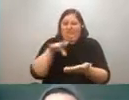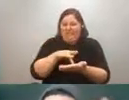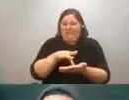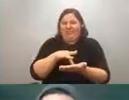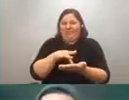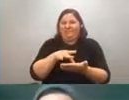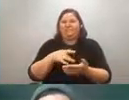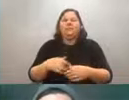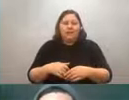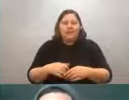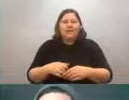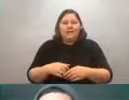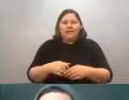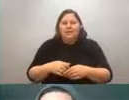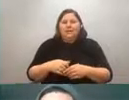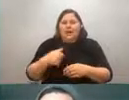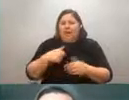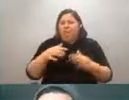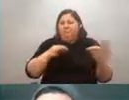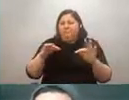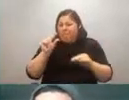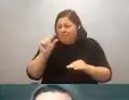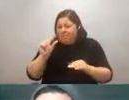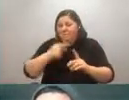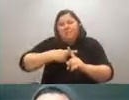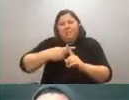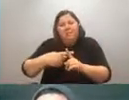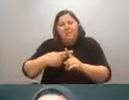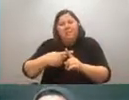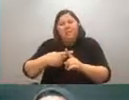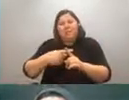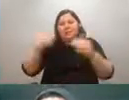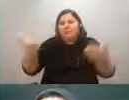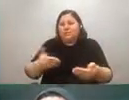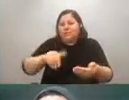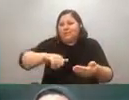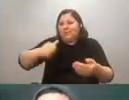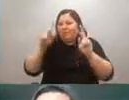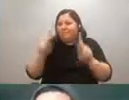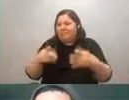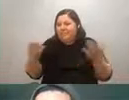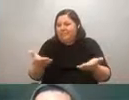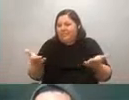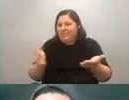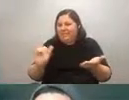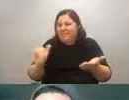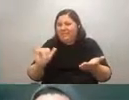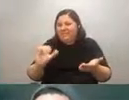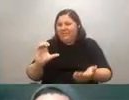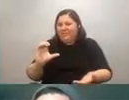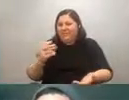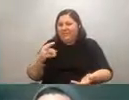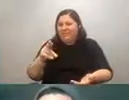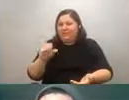share a little bit about this but i also want to take this moment to introduce another person into the conversation krista